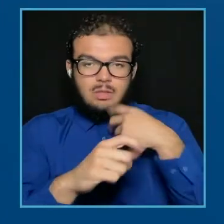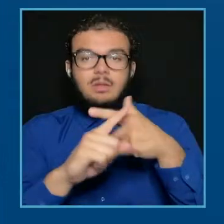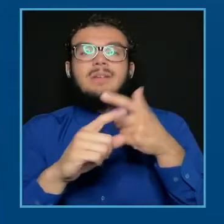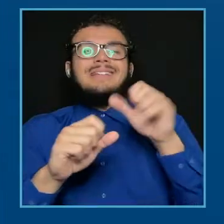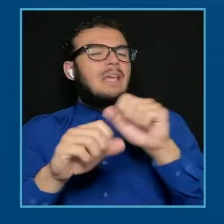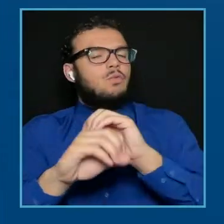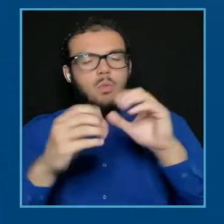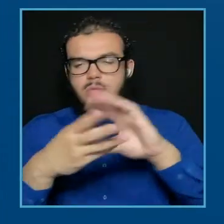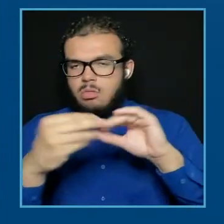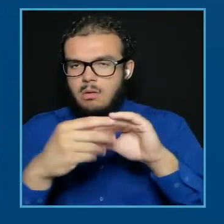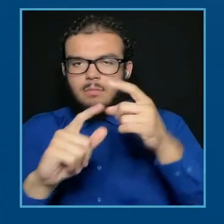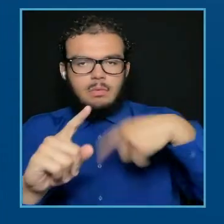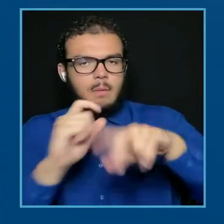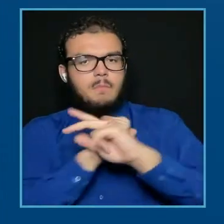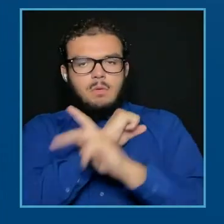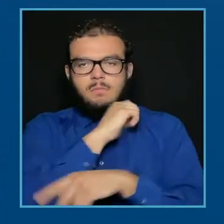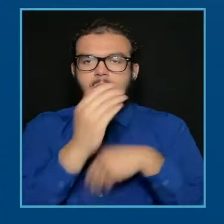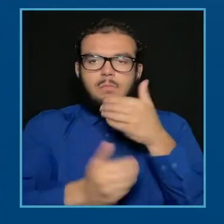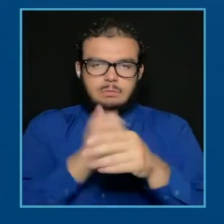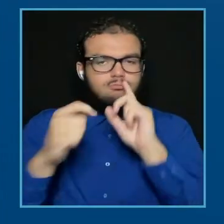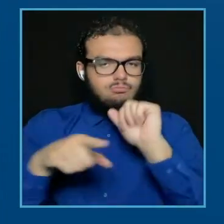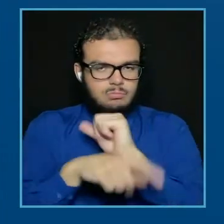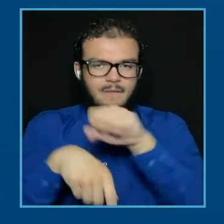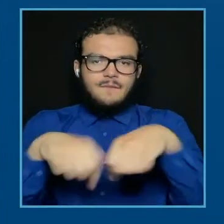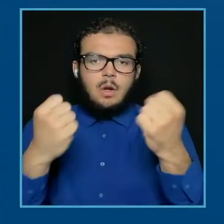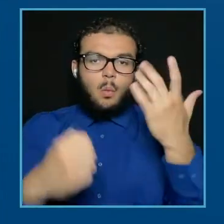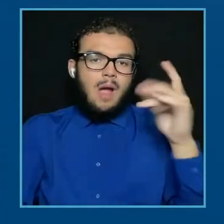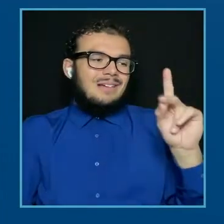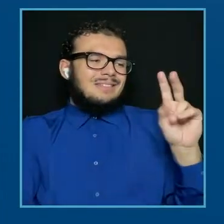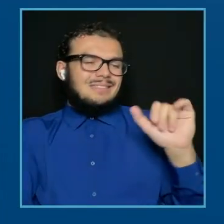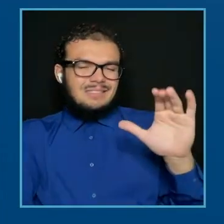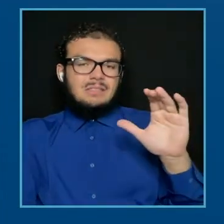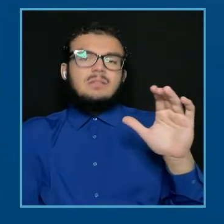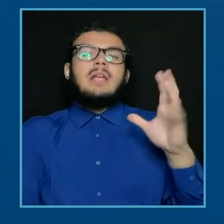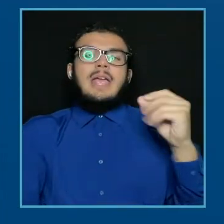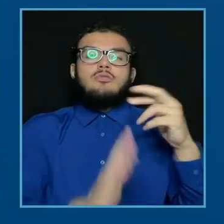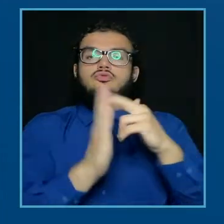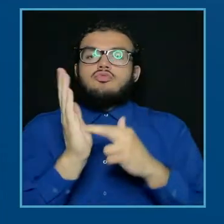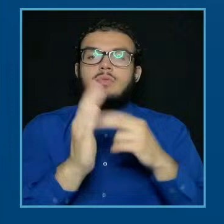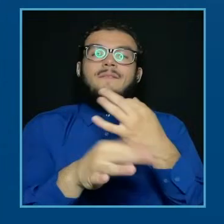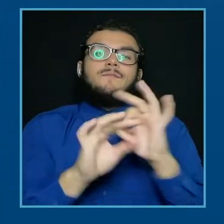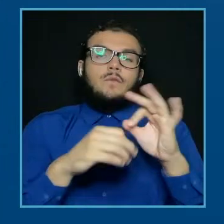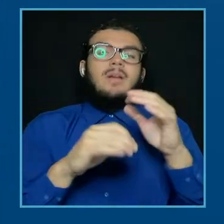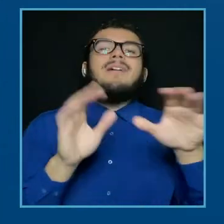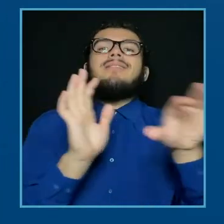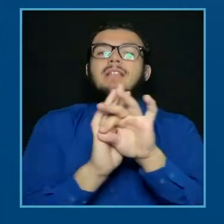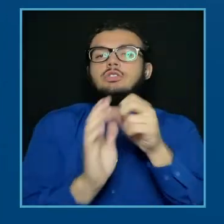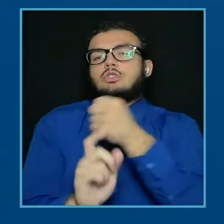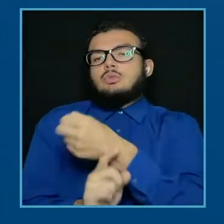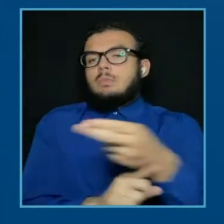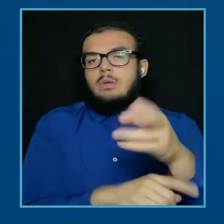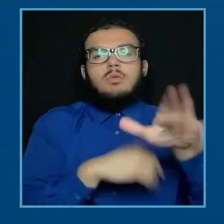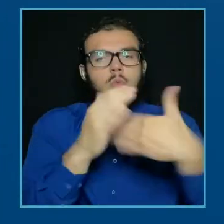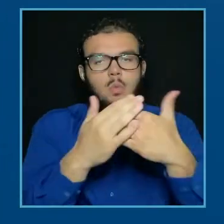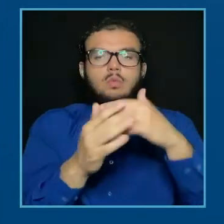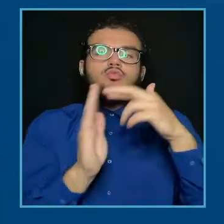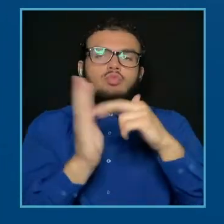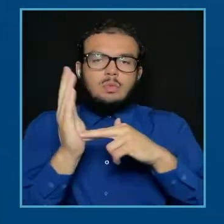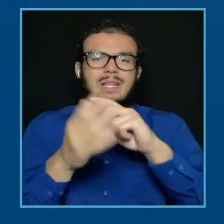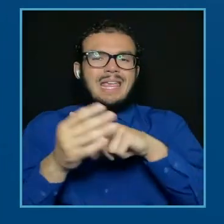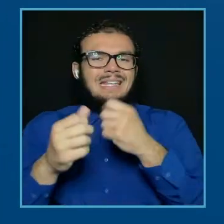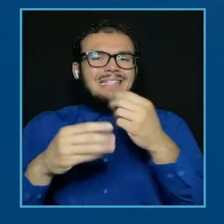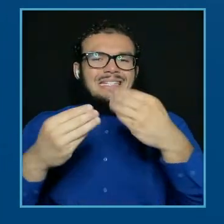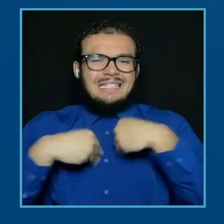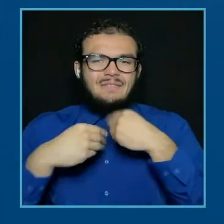that parliamentary procedures were violated since the DNC charter and the rules for the election supersede those rules and gave discretion to